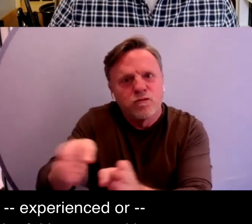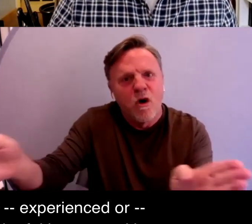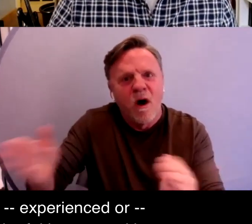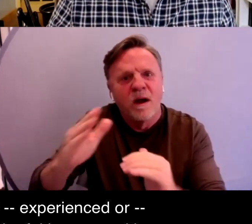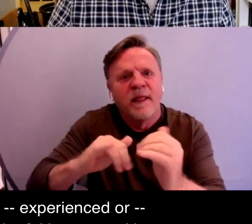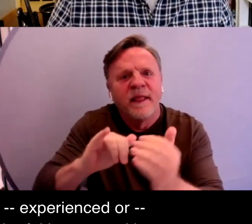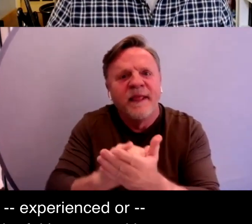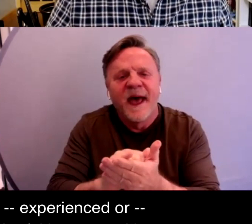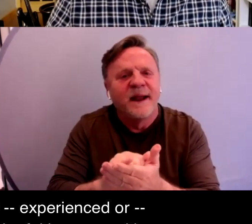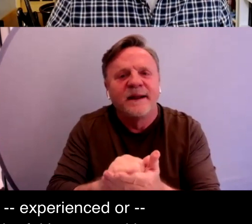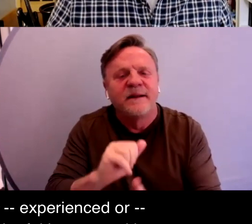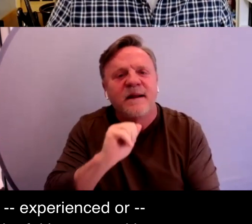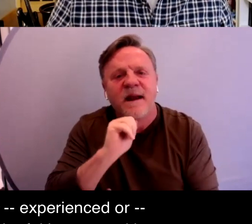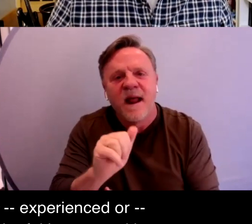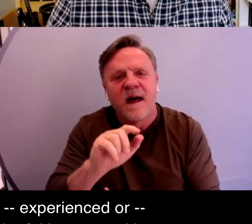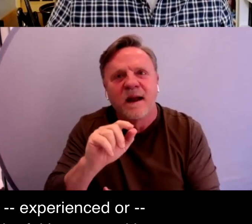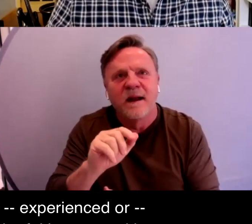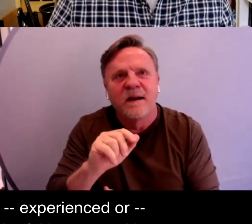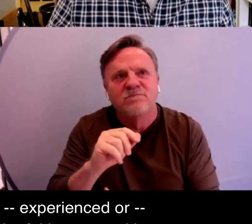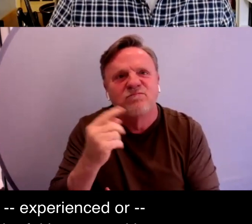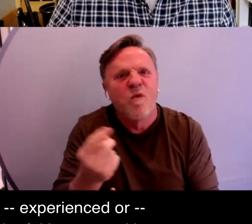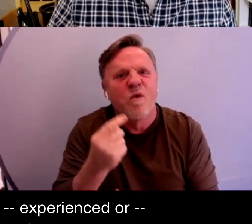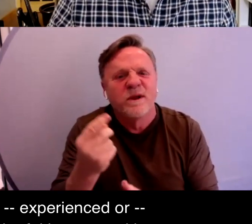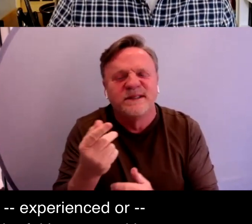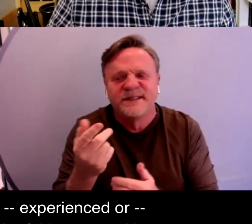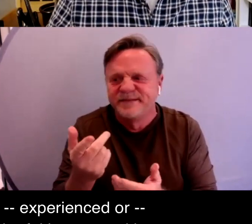It's not necessarily